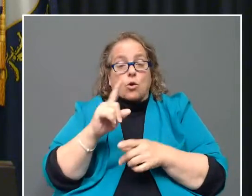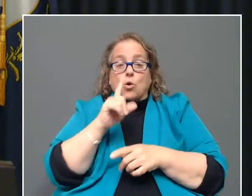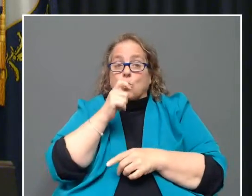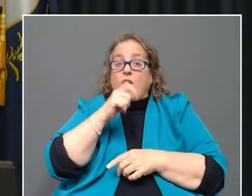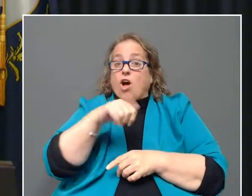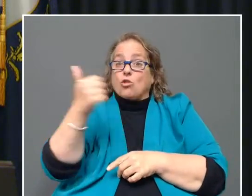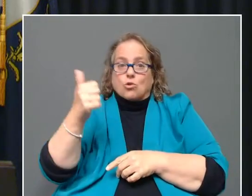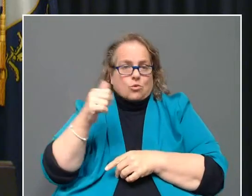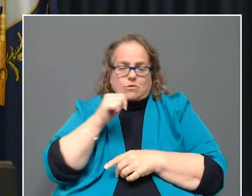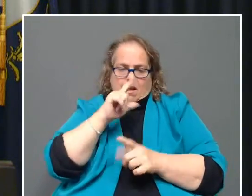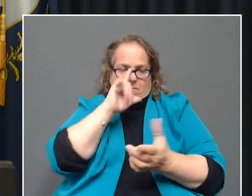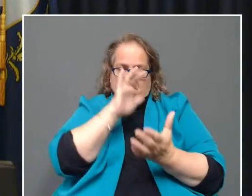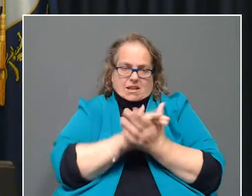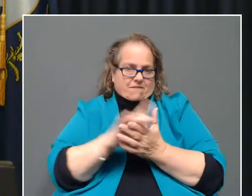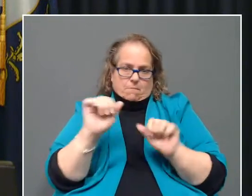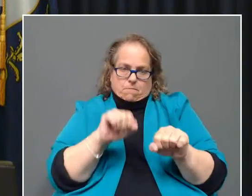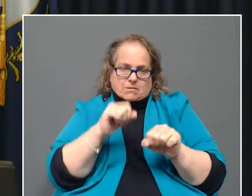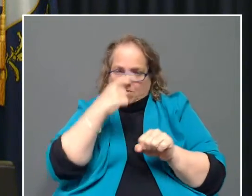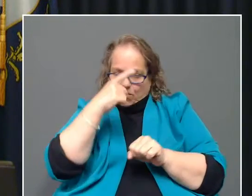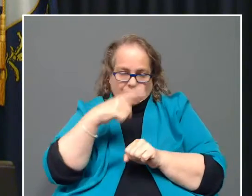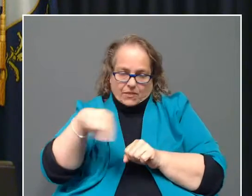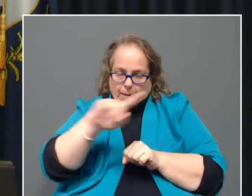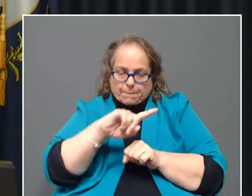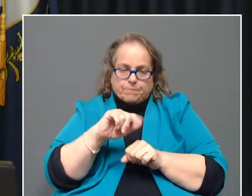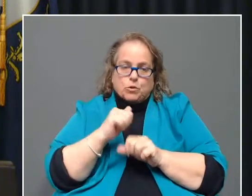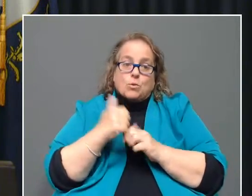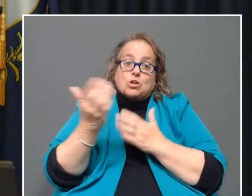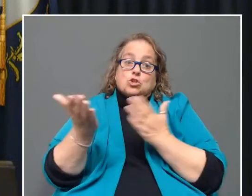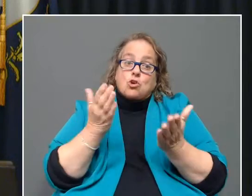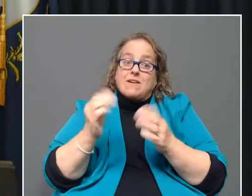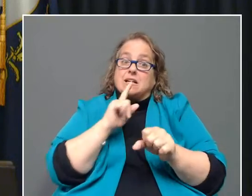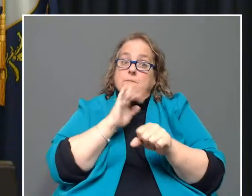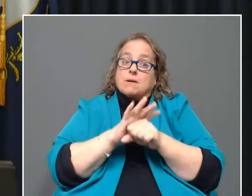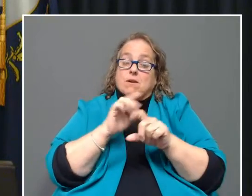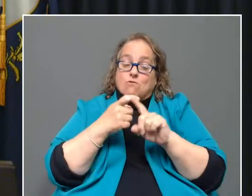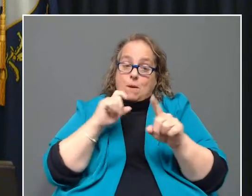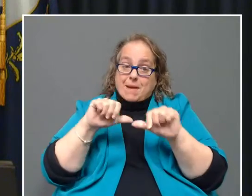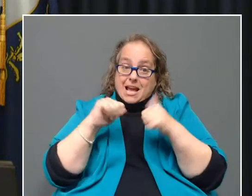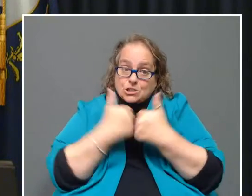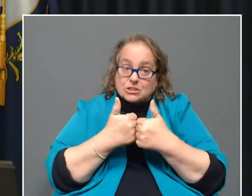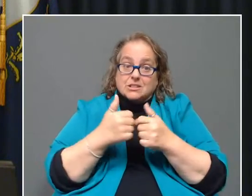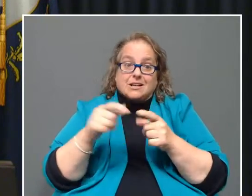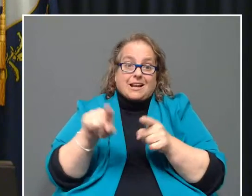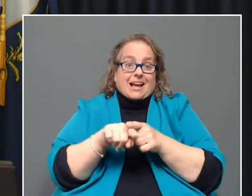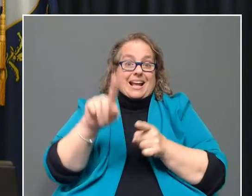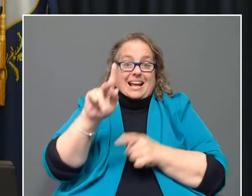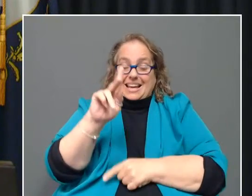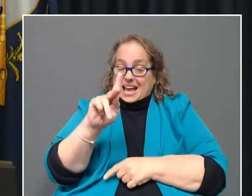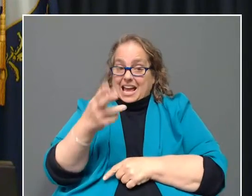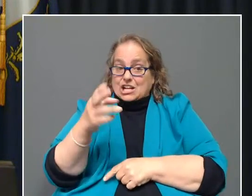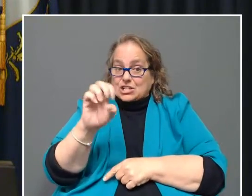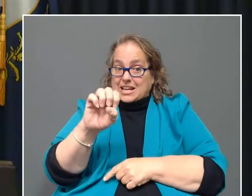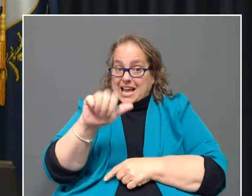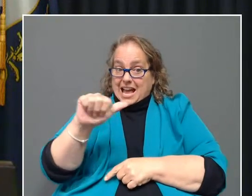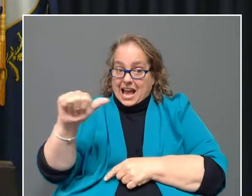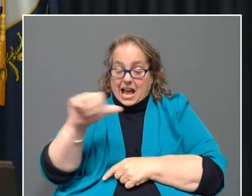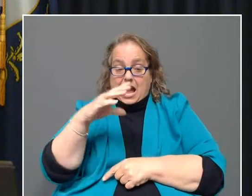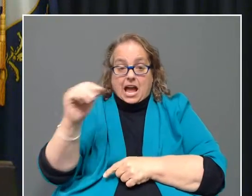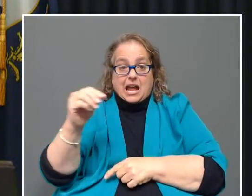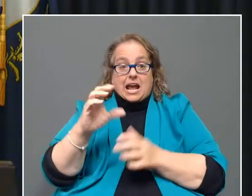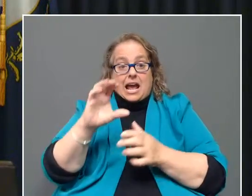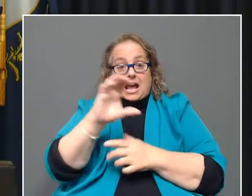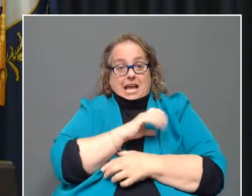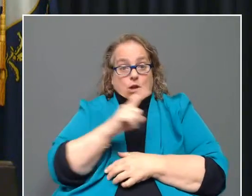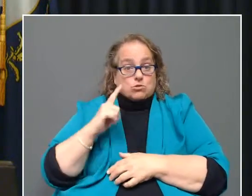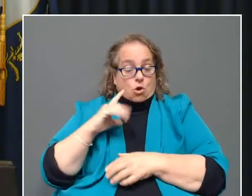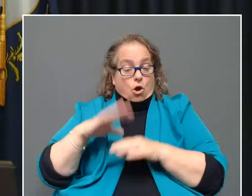them. With the service and commitment from agencies such as KHEAA and the Council on Post-Secondary Education,